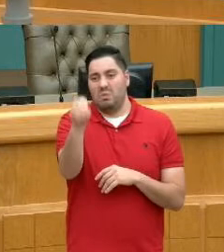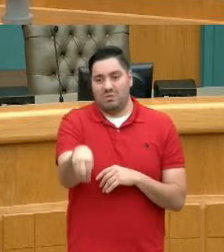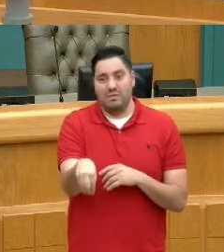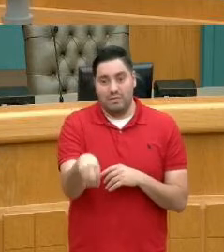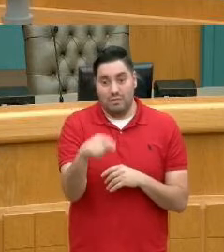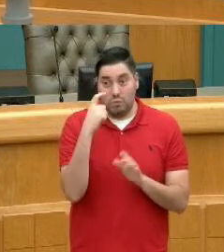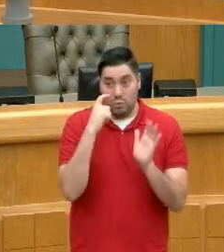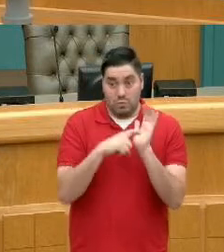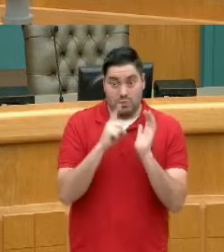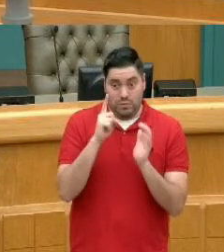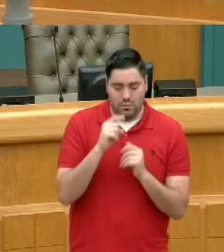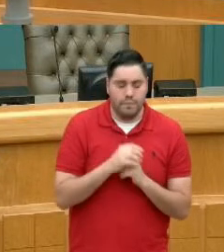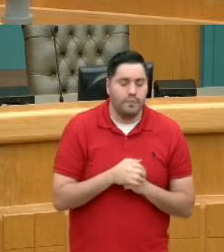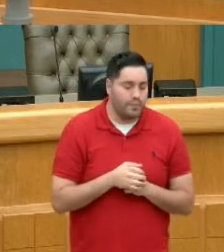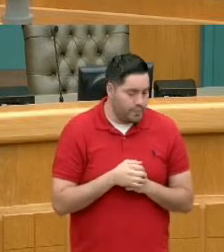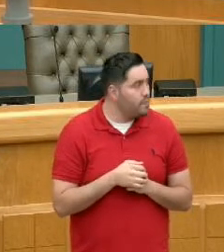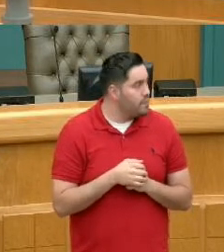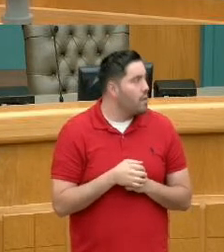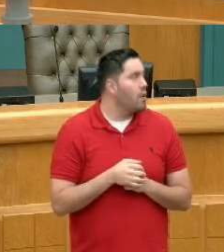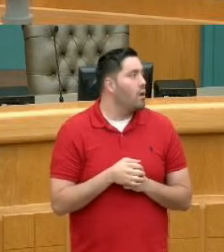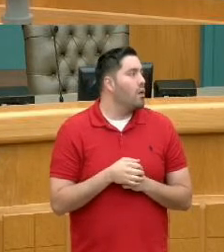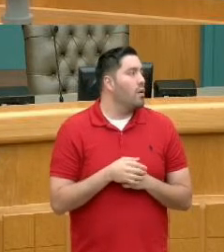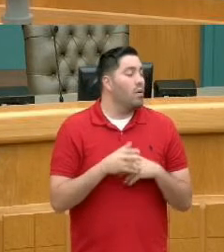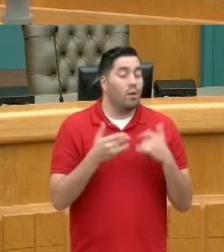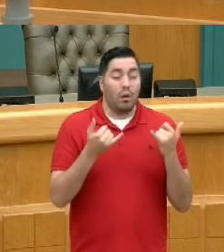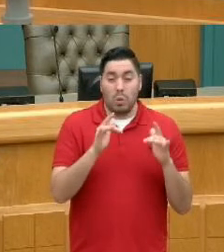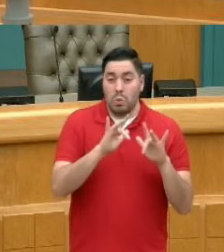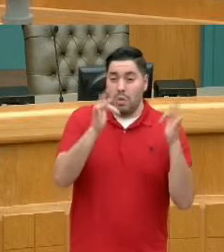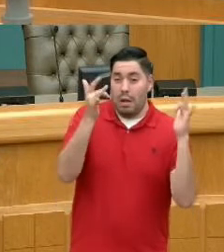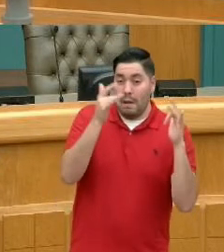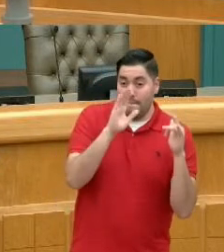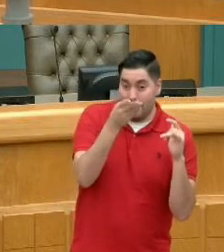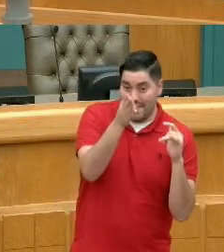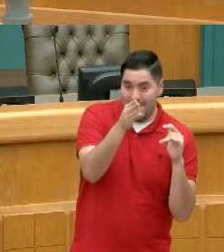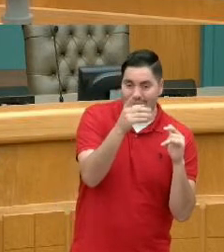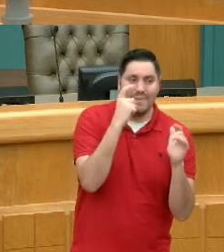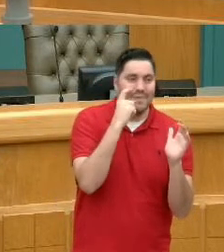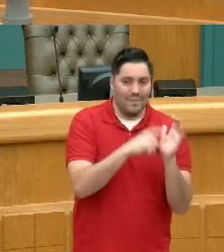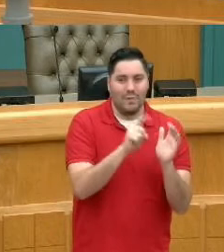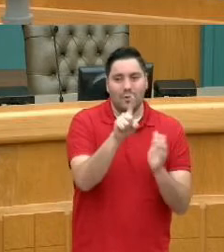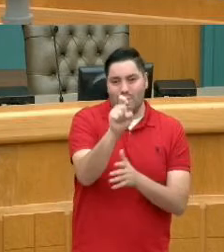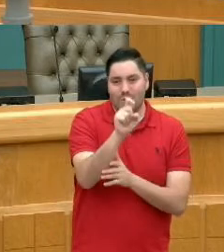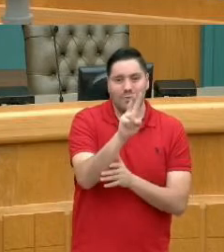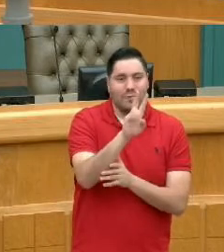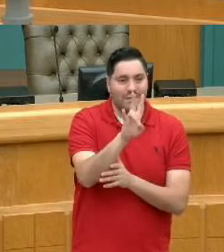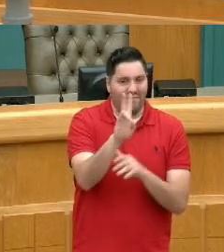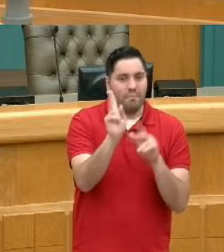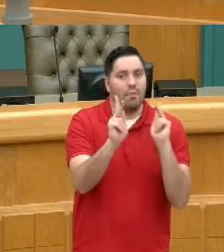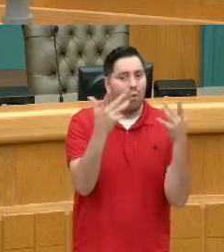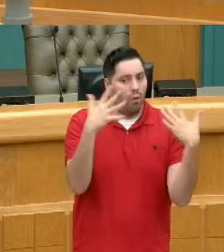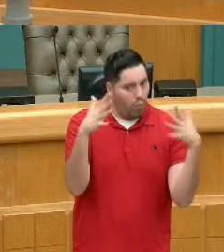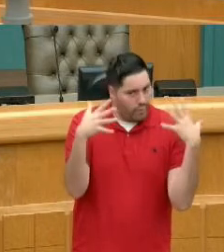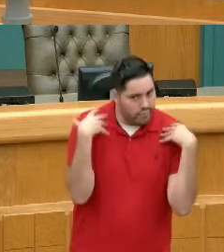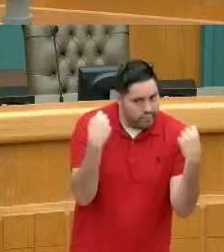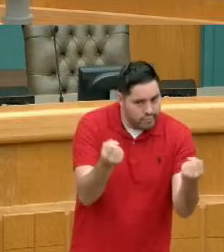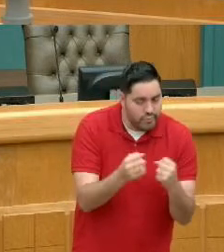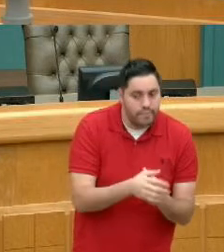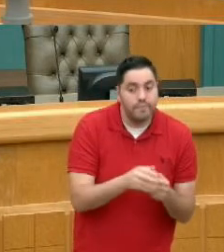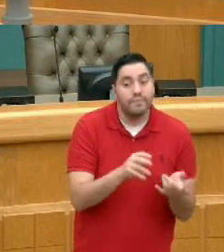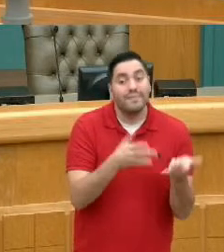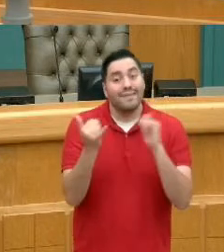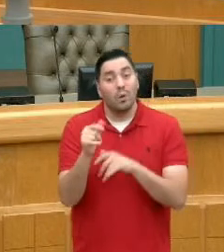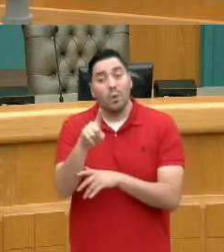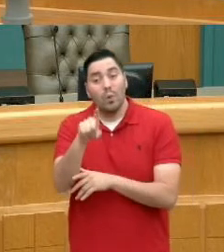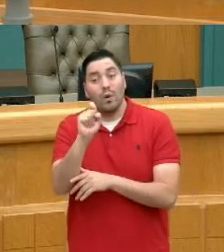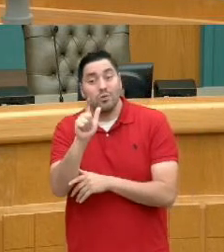And in the lighter blue to the right, 127 persons have recovered. And then we still have